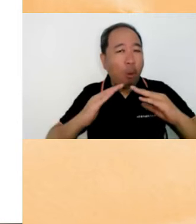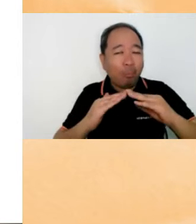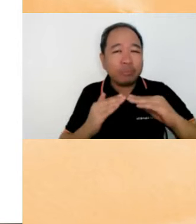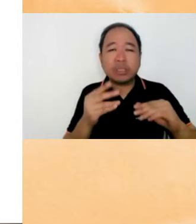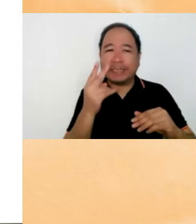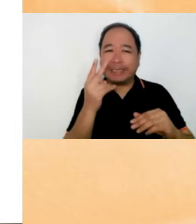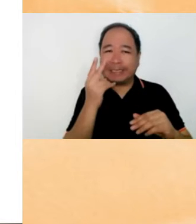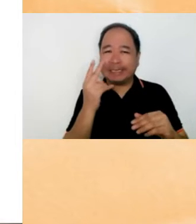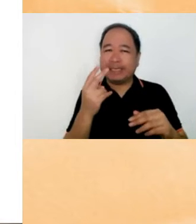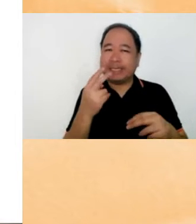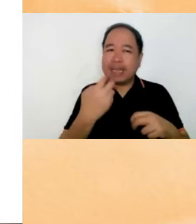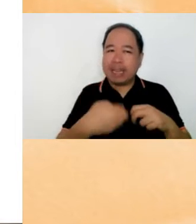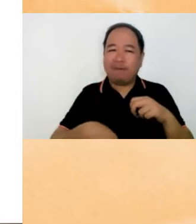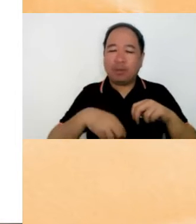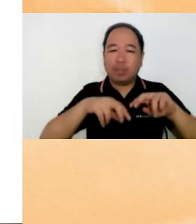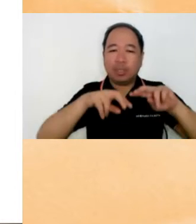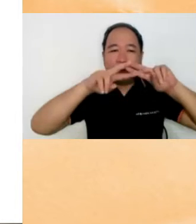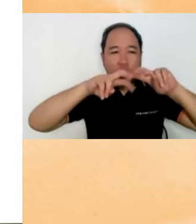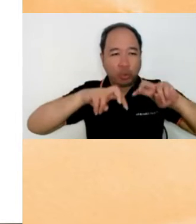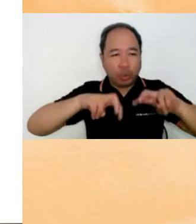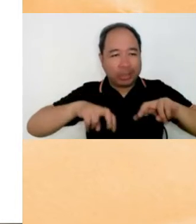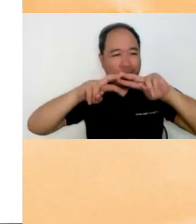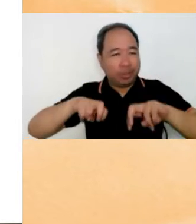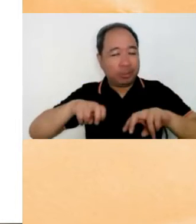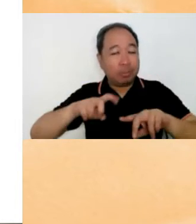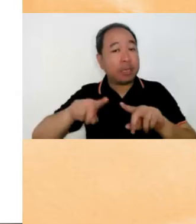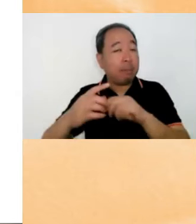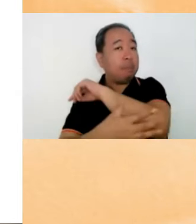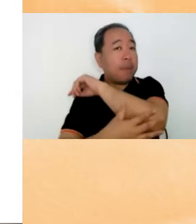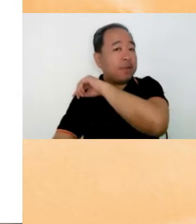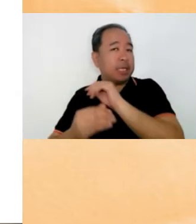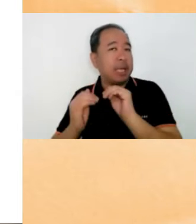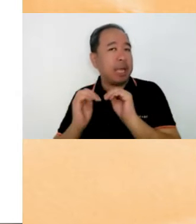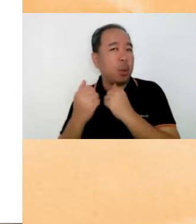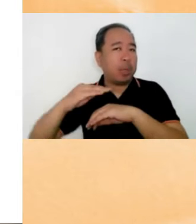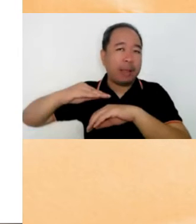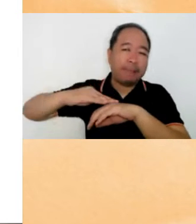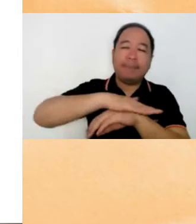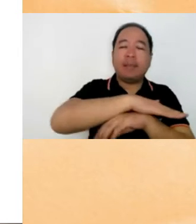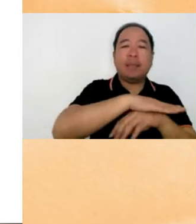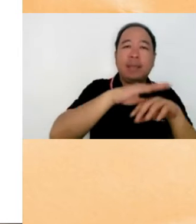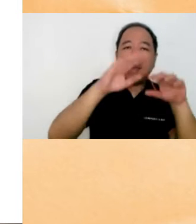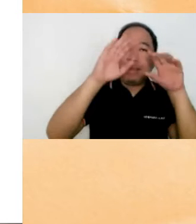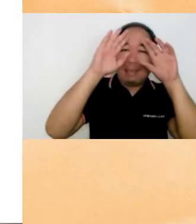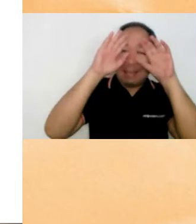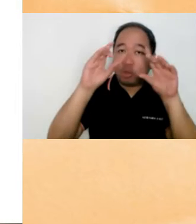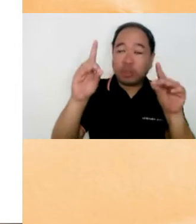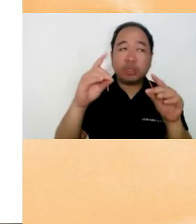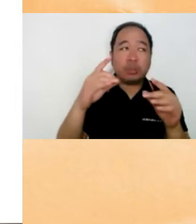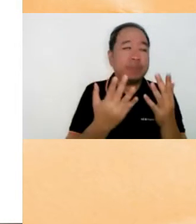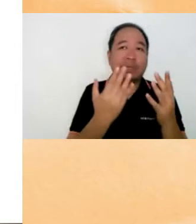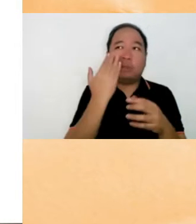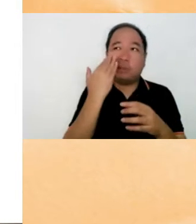to poverty that affect education: the lack of schools, the overcrowding, the lack of centers to